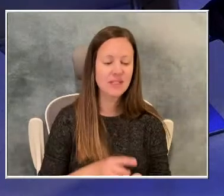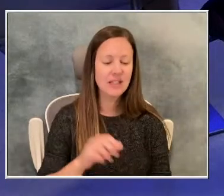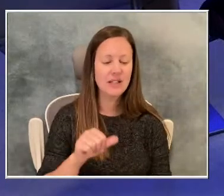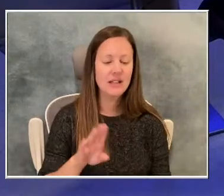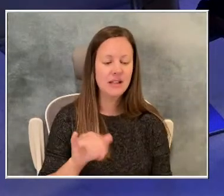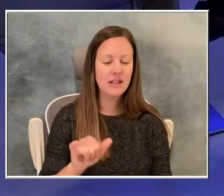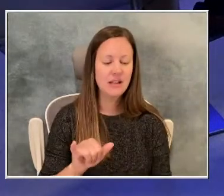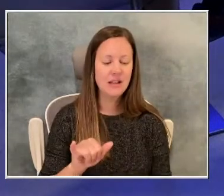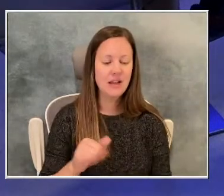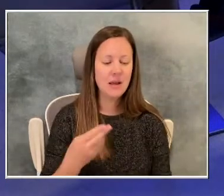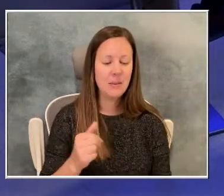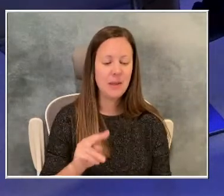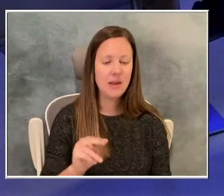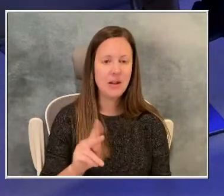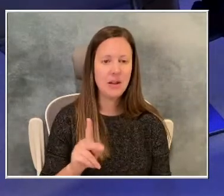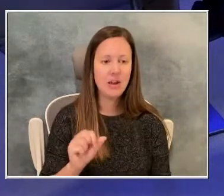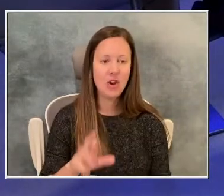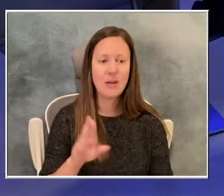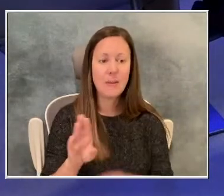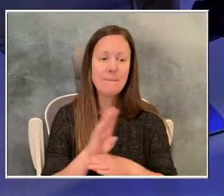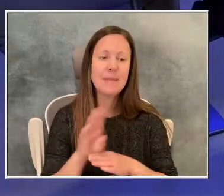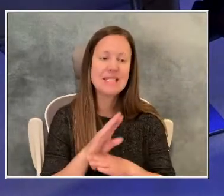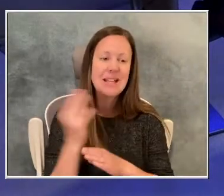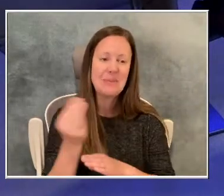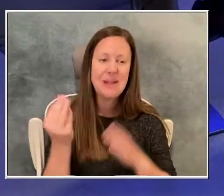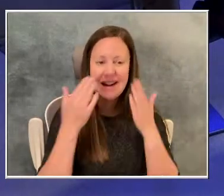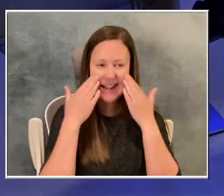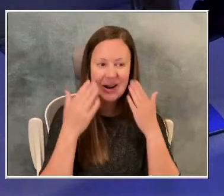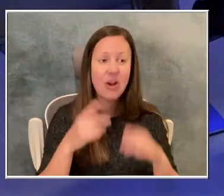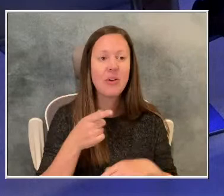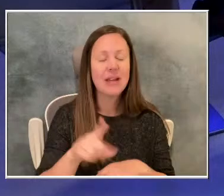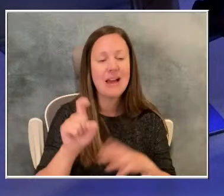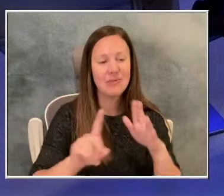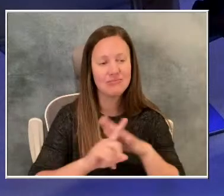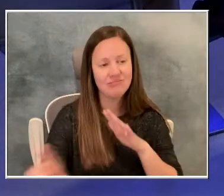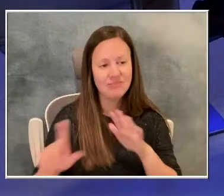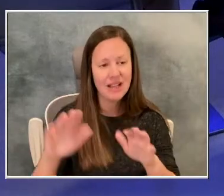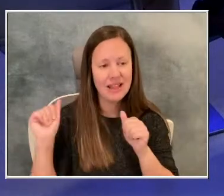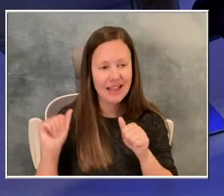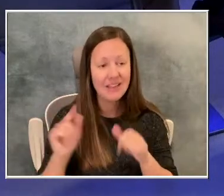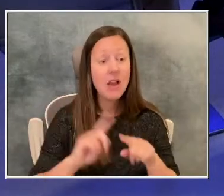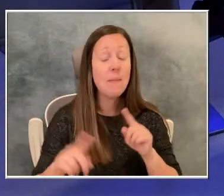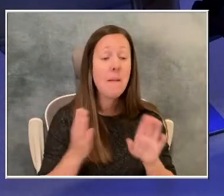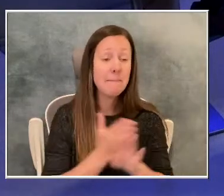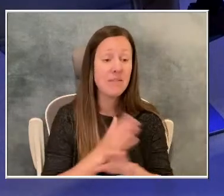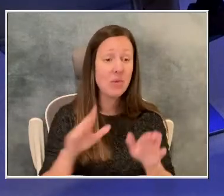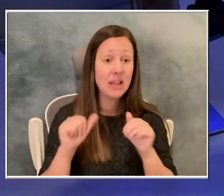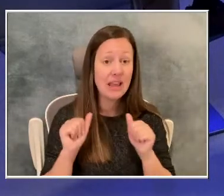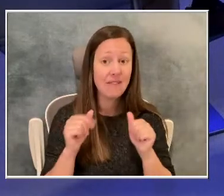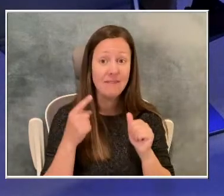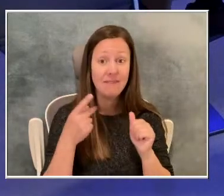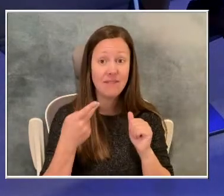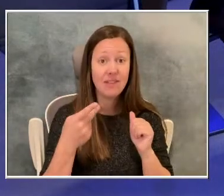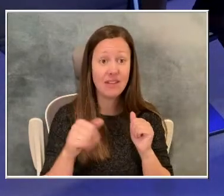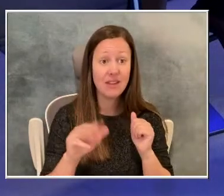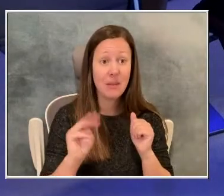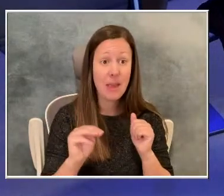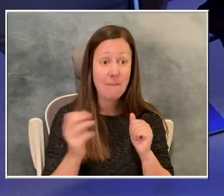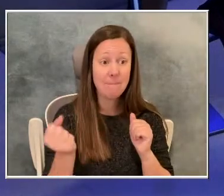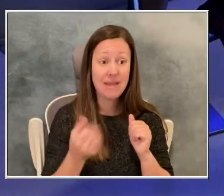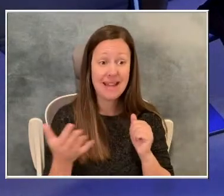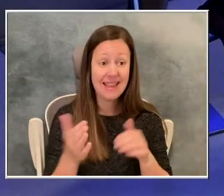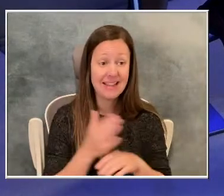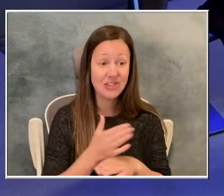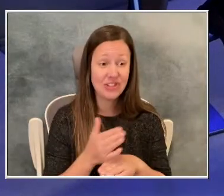busy schedule. We're so glad you came with us. We're going to let you scooch out of here. But before we go, I just want to see, Pam, is there anything you want to share with Dr. Abiyankar before